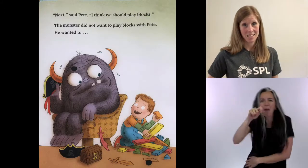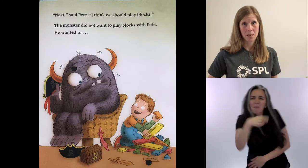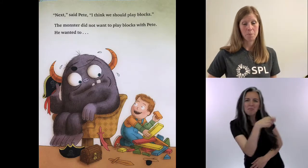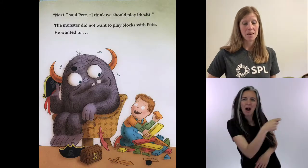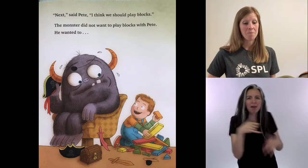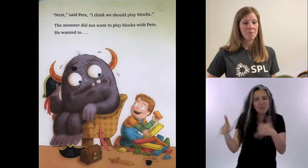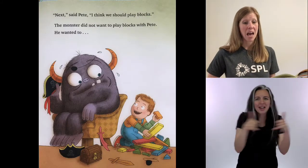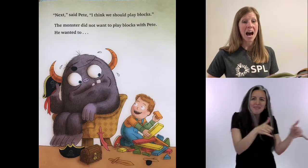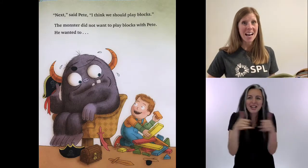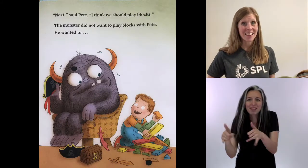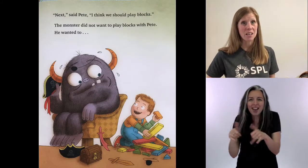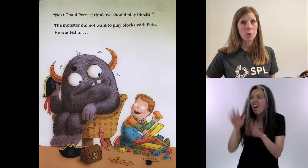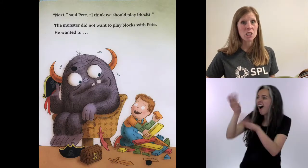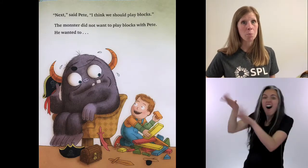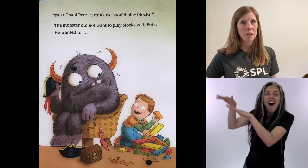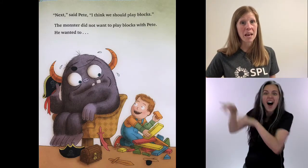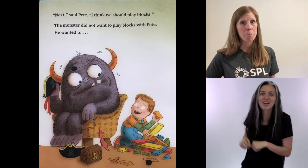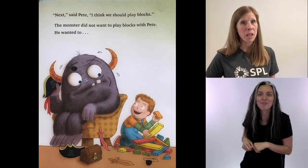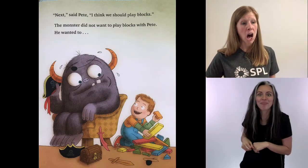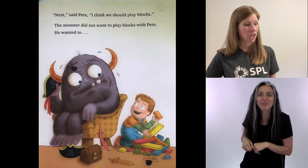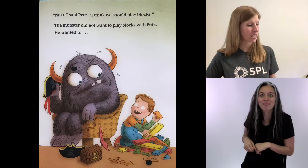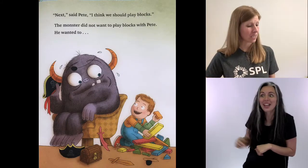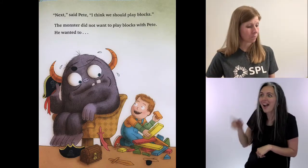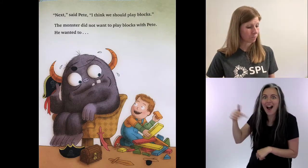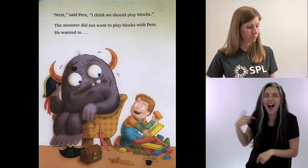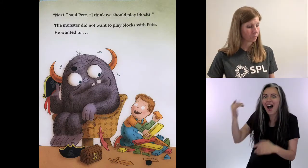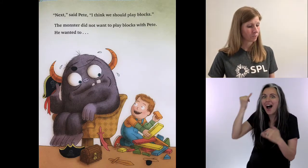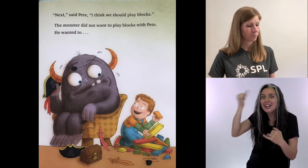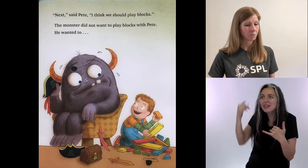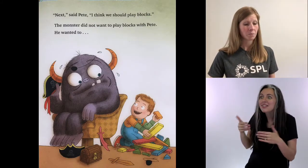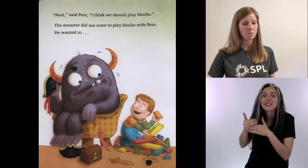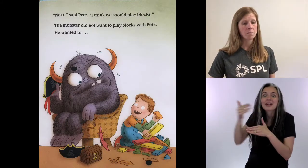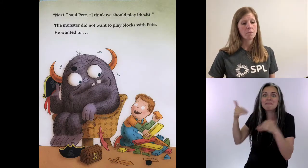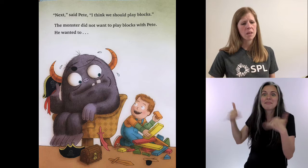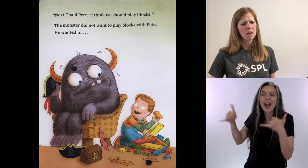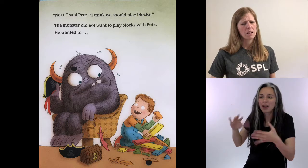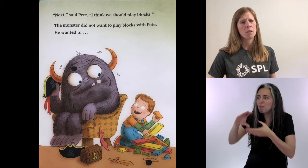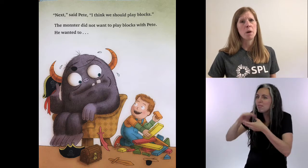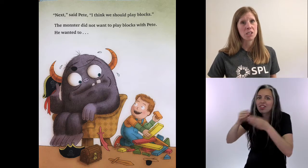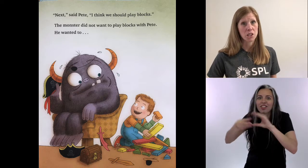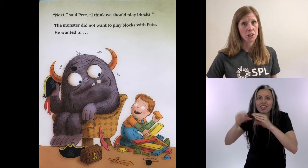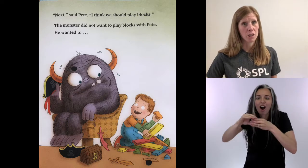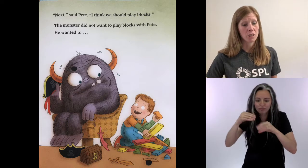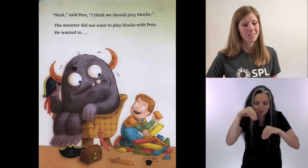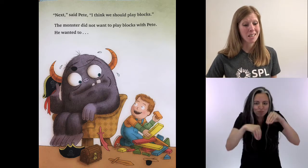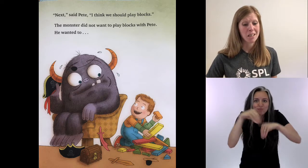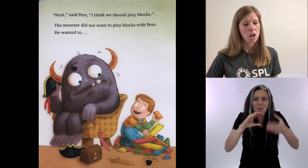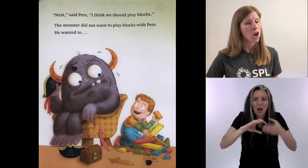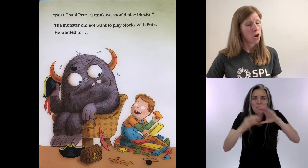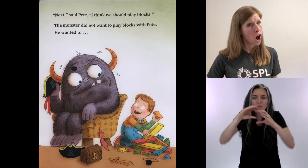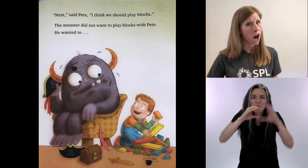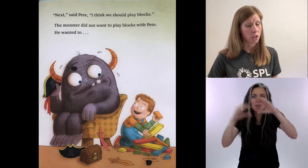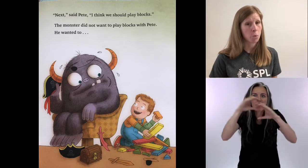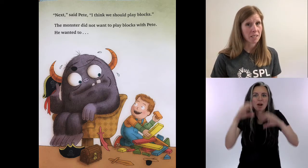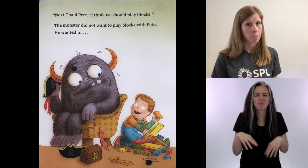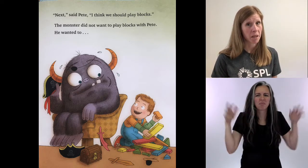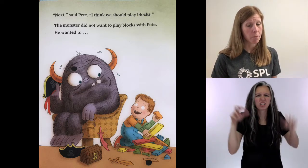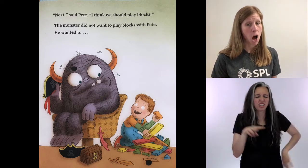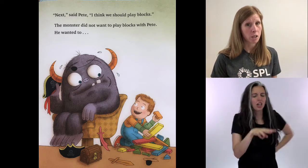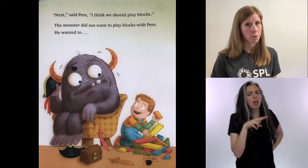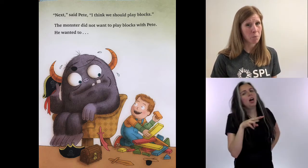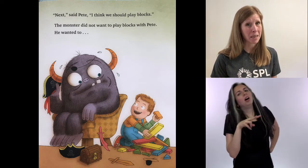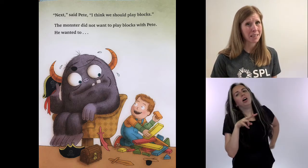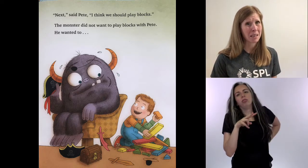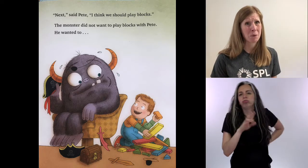Next, said Pete, I think we should play blocks. The monster did not want to